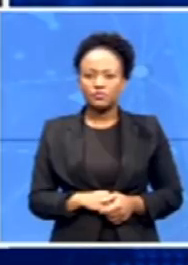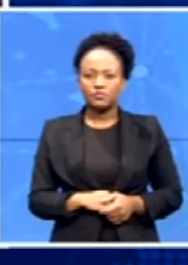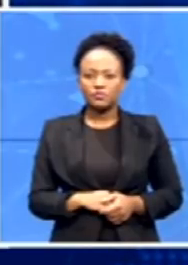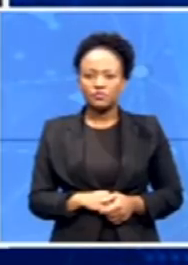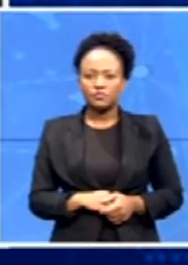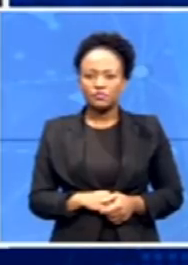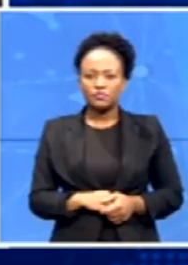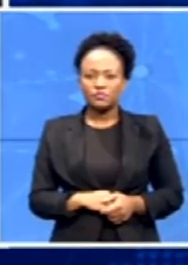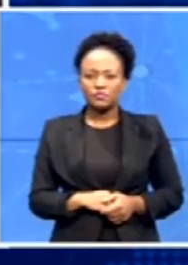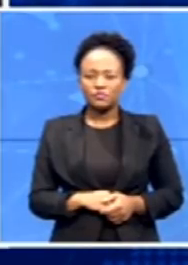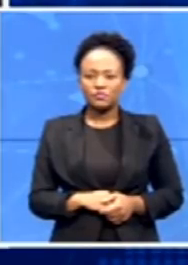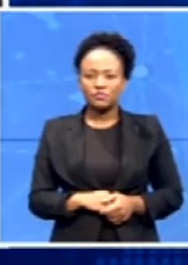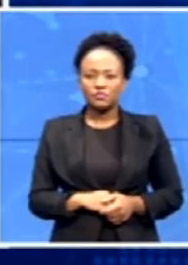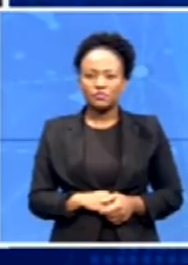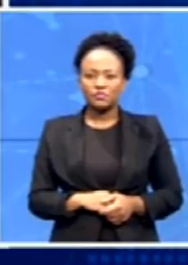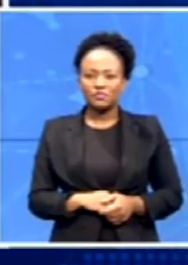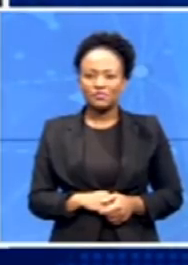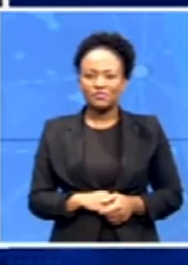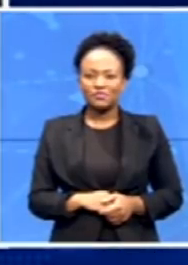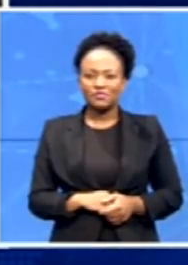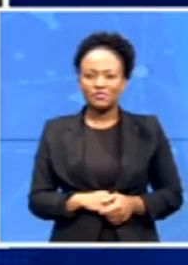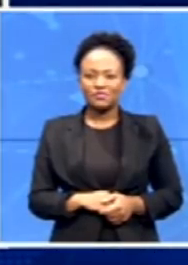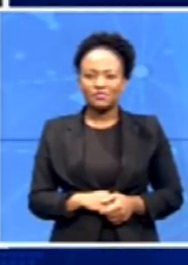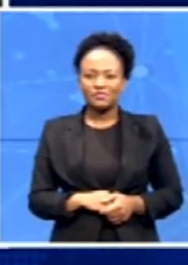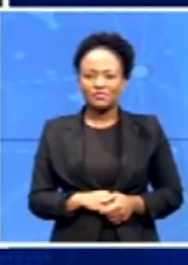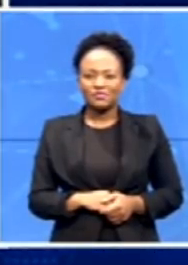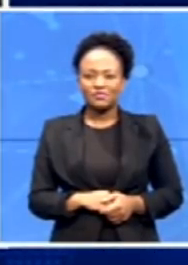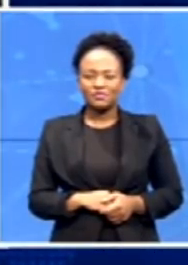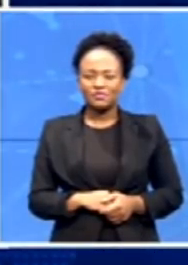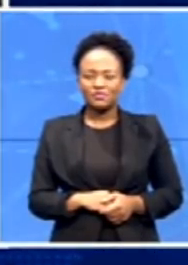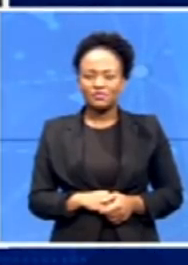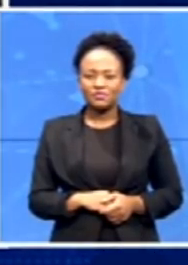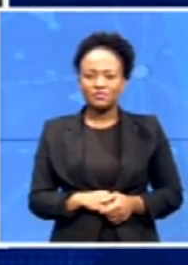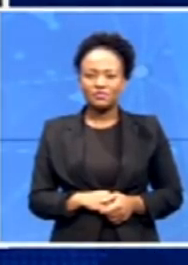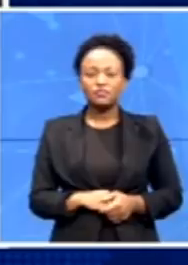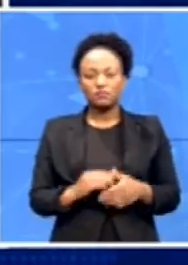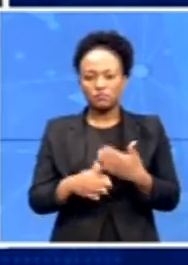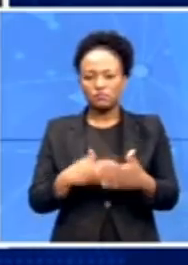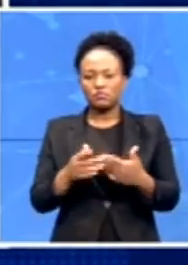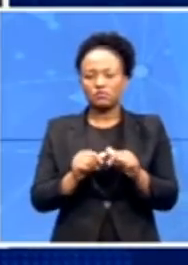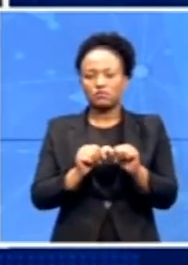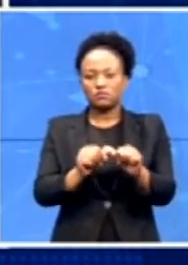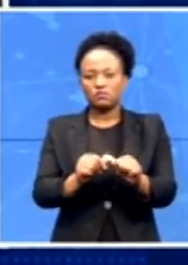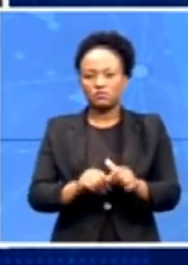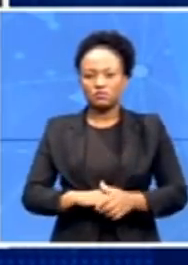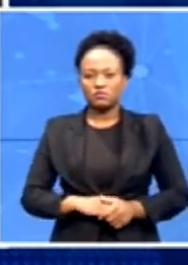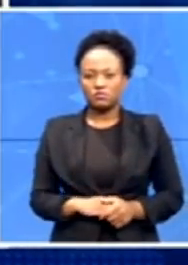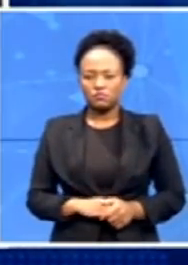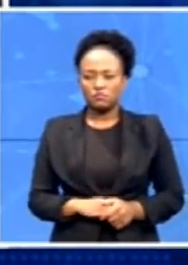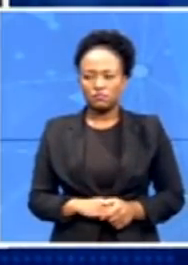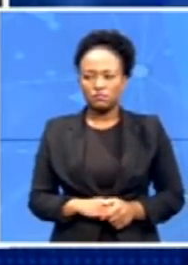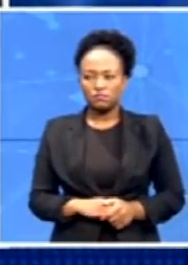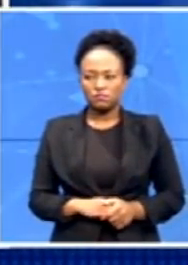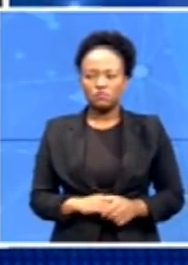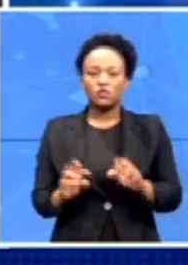Yes, can we move on? Thank you, my lady. And then if we refer to paragraph 9 of